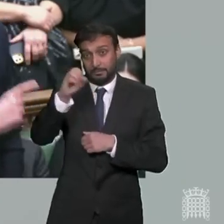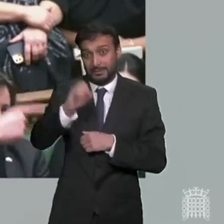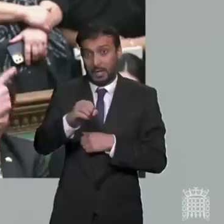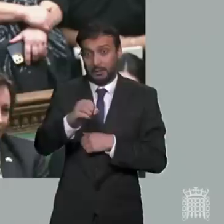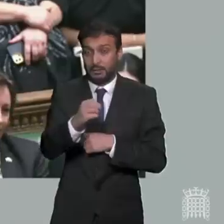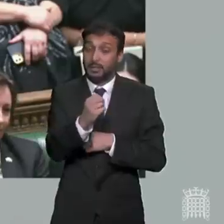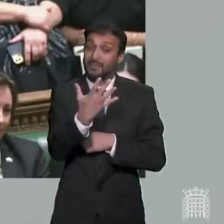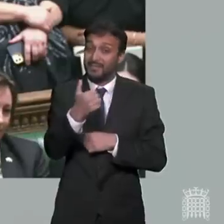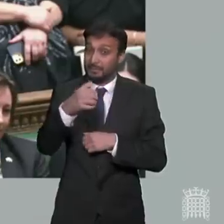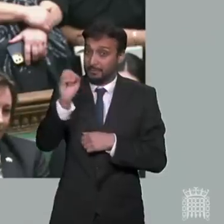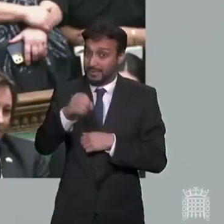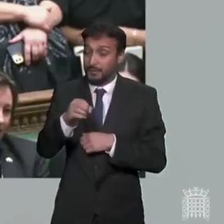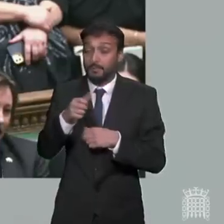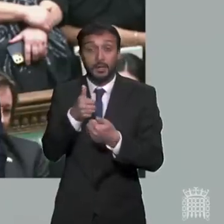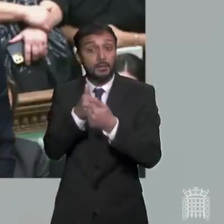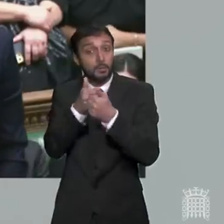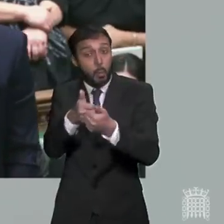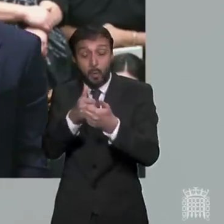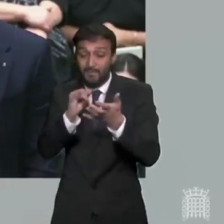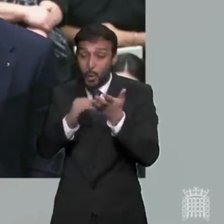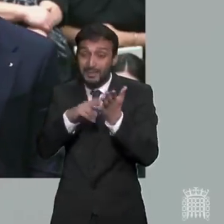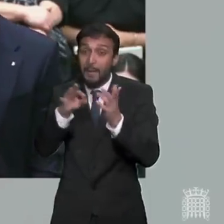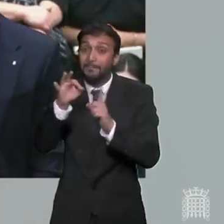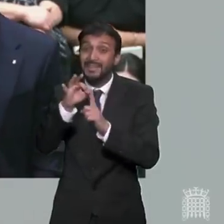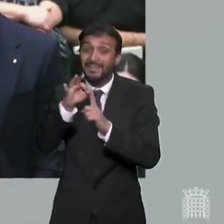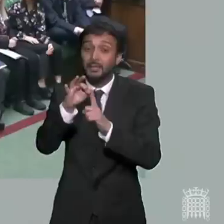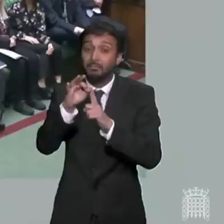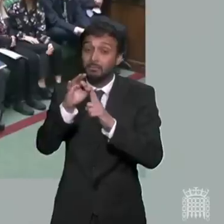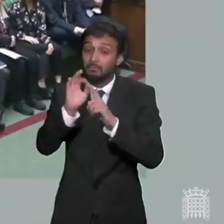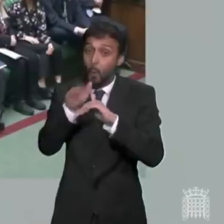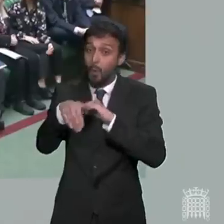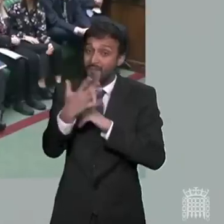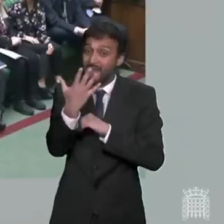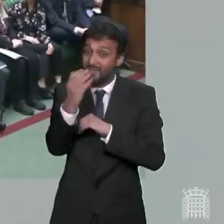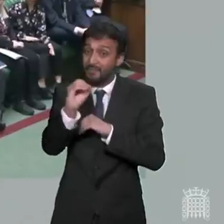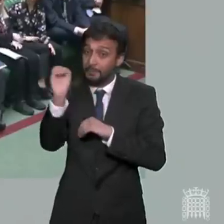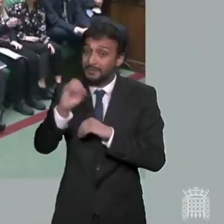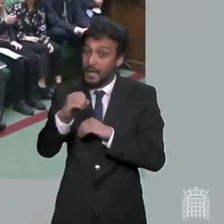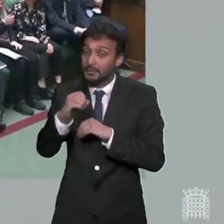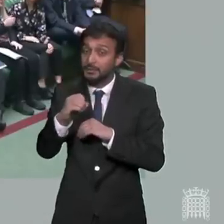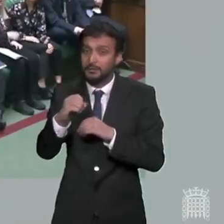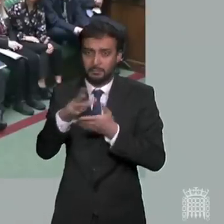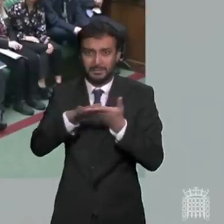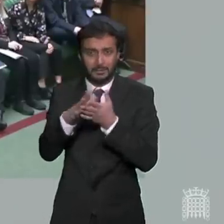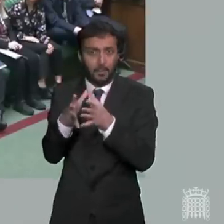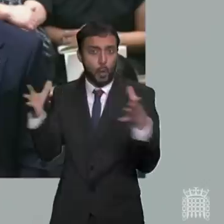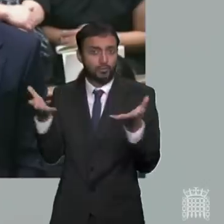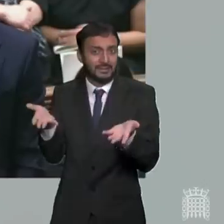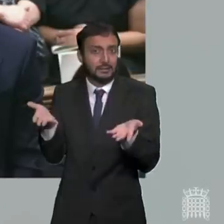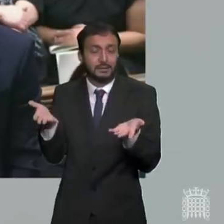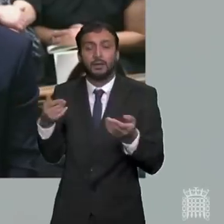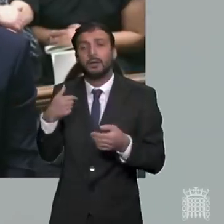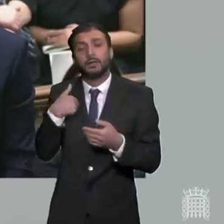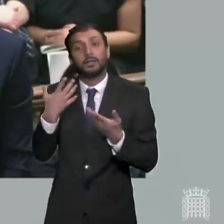And support for the Scottish National Party sits north of 50%. So in that context, can I ask the Prime Minister, does